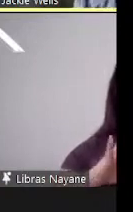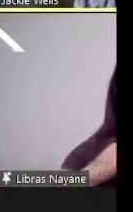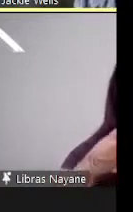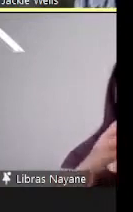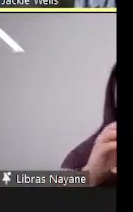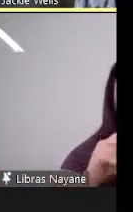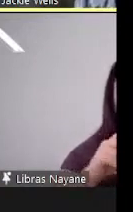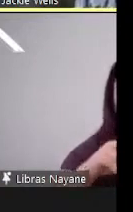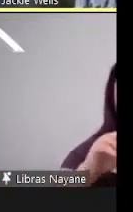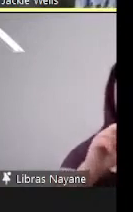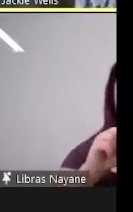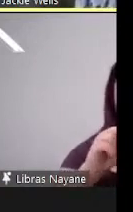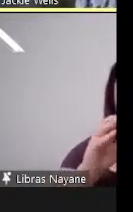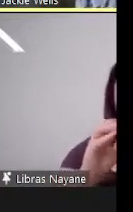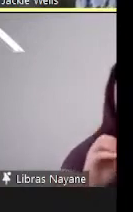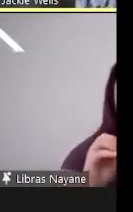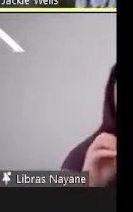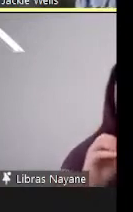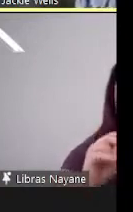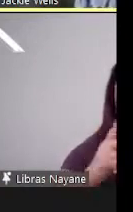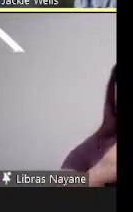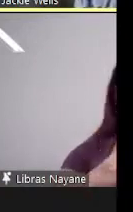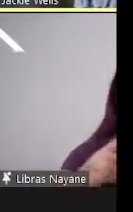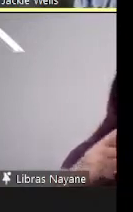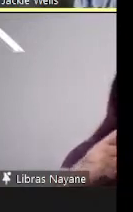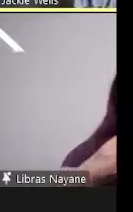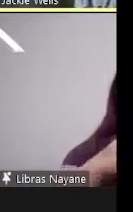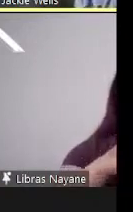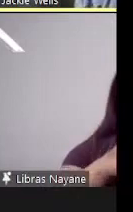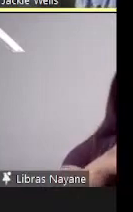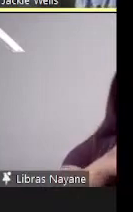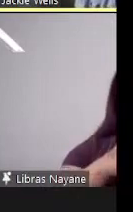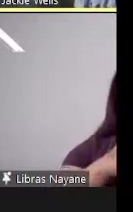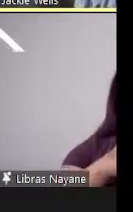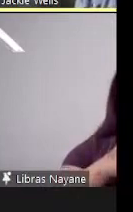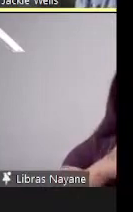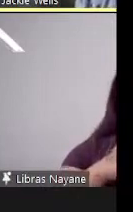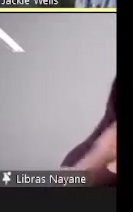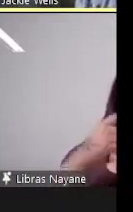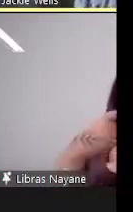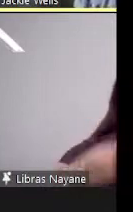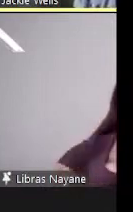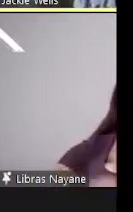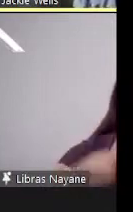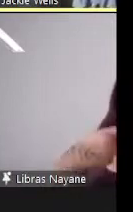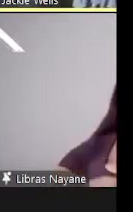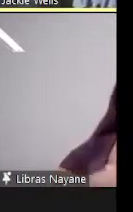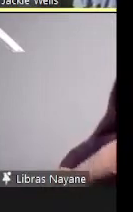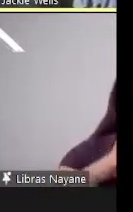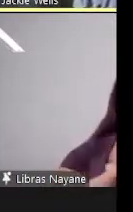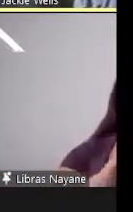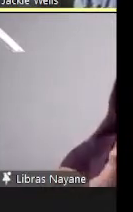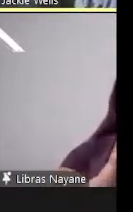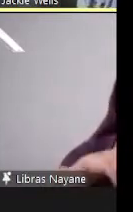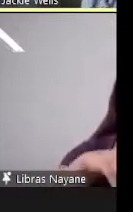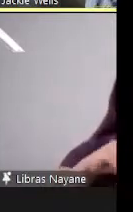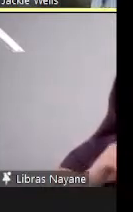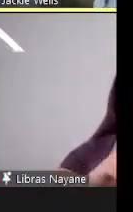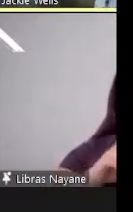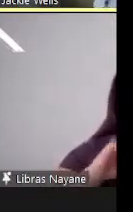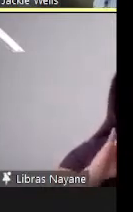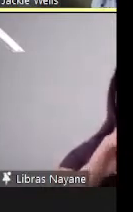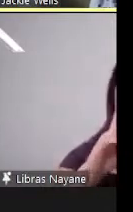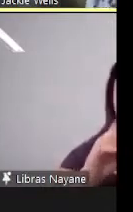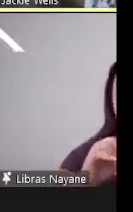it's a perennial, frequent policy debate in the UK as to how we should treat the taxation